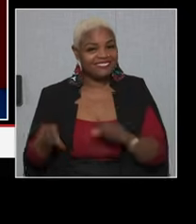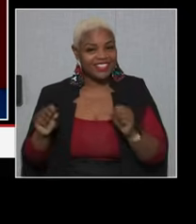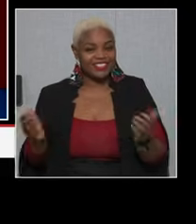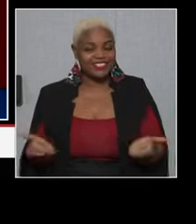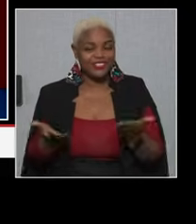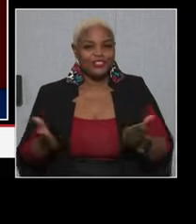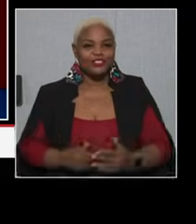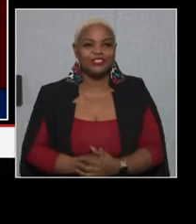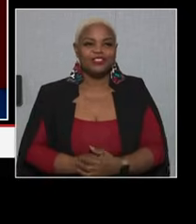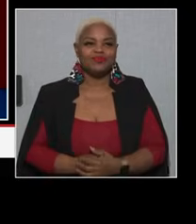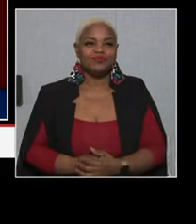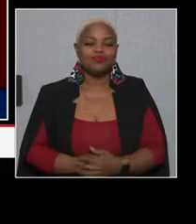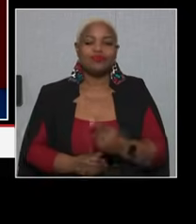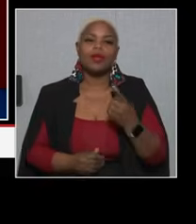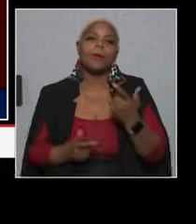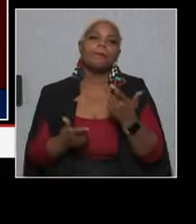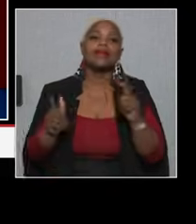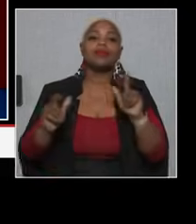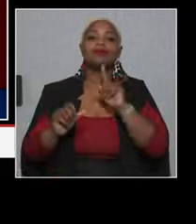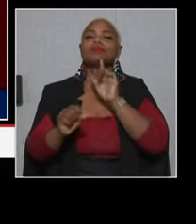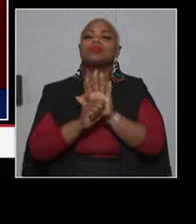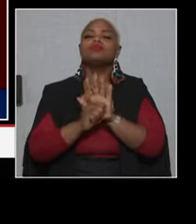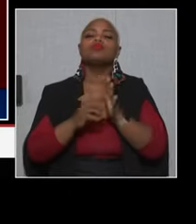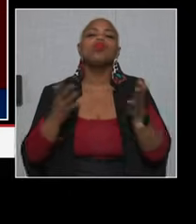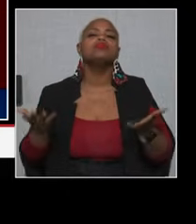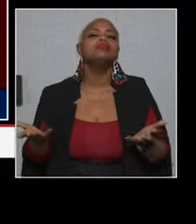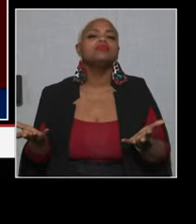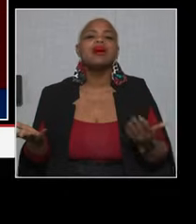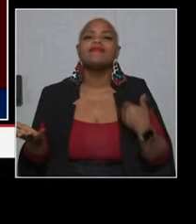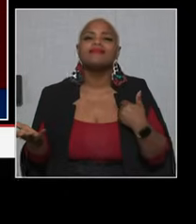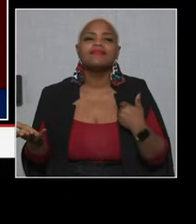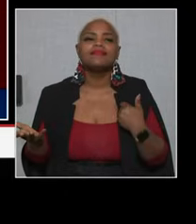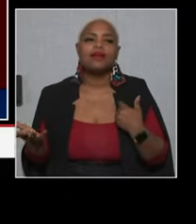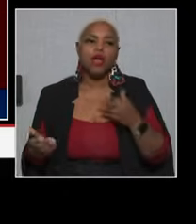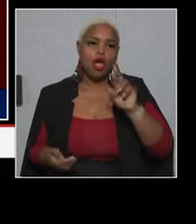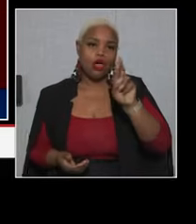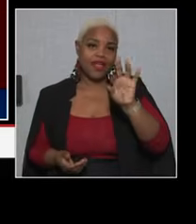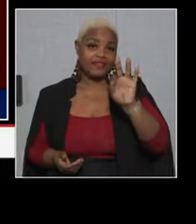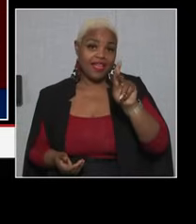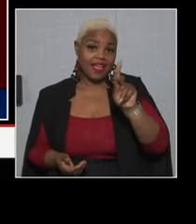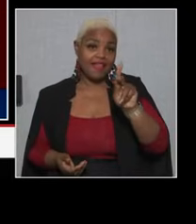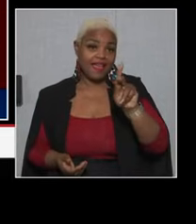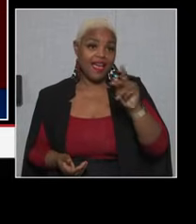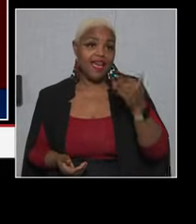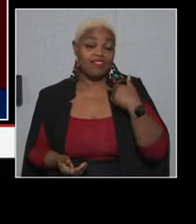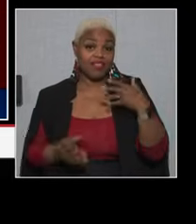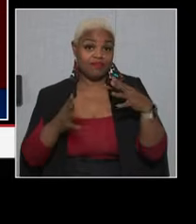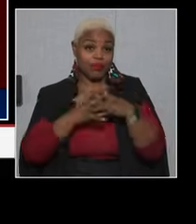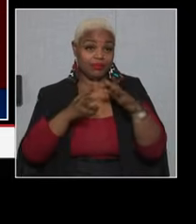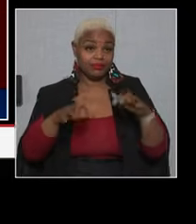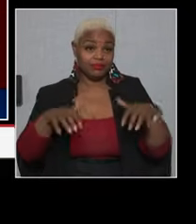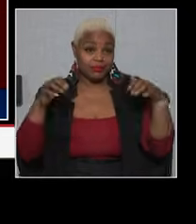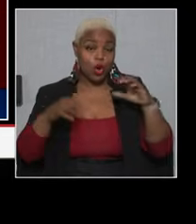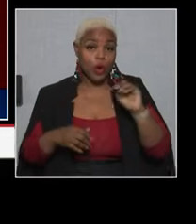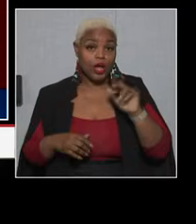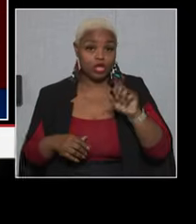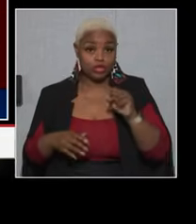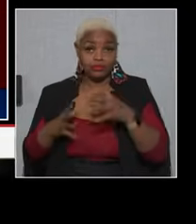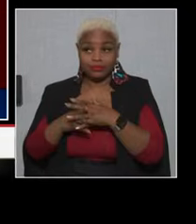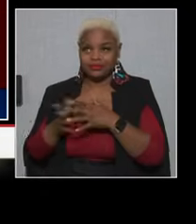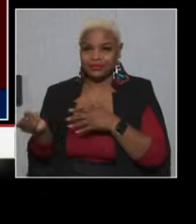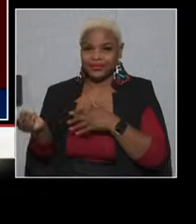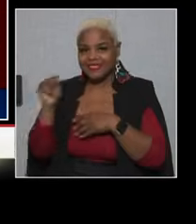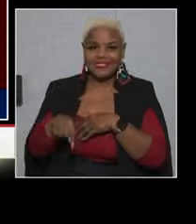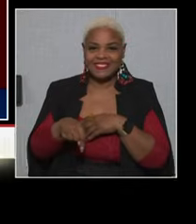that is bringing the commanders home to RFK. Late at the end of last year, we secured